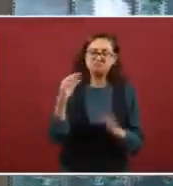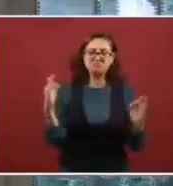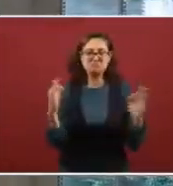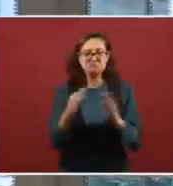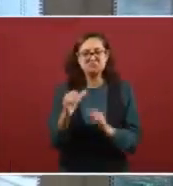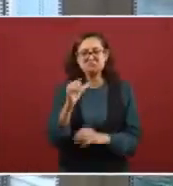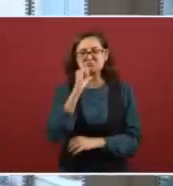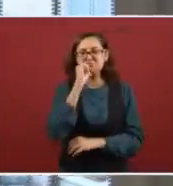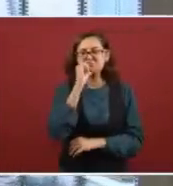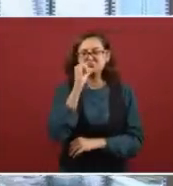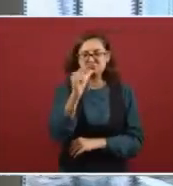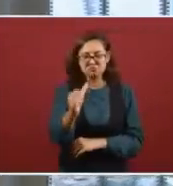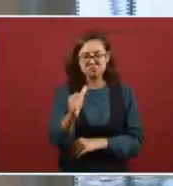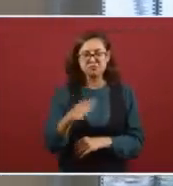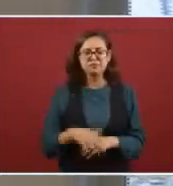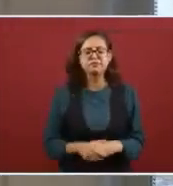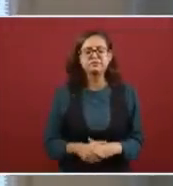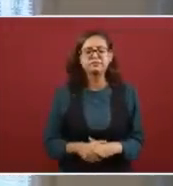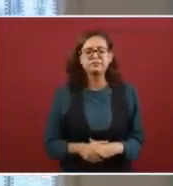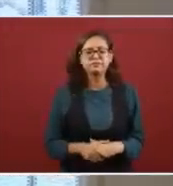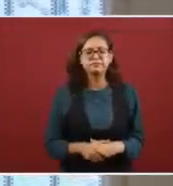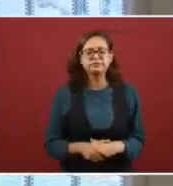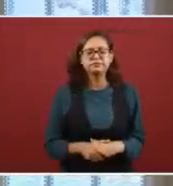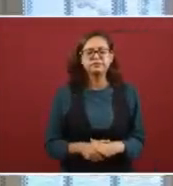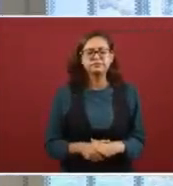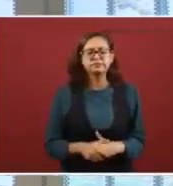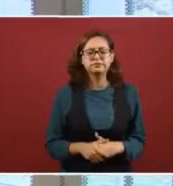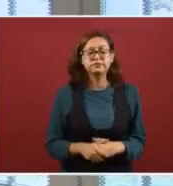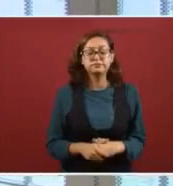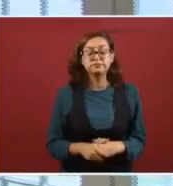it to control the temperature.